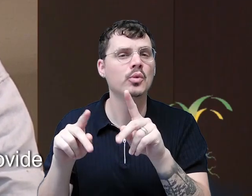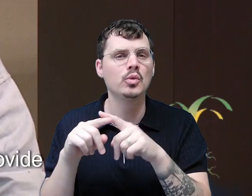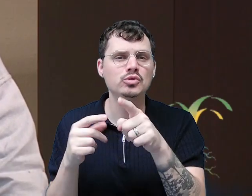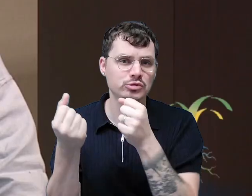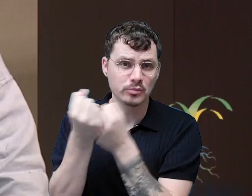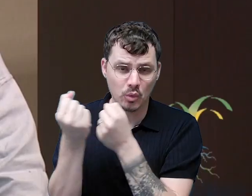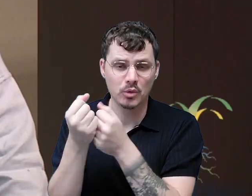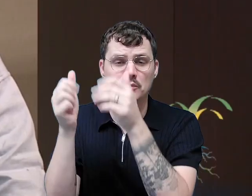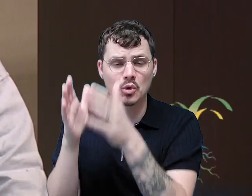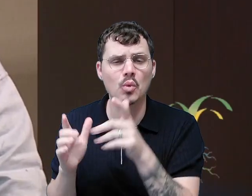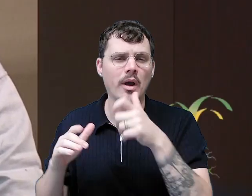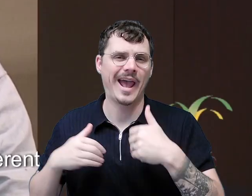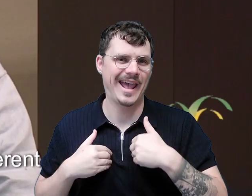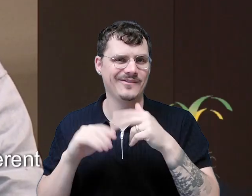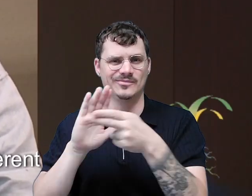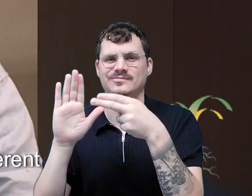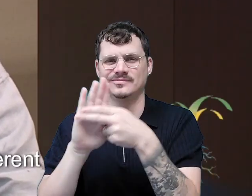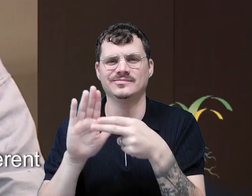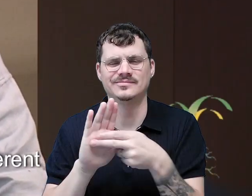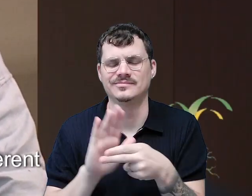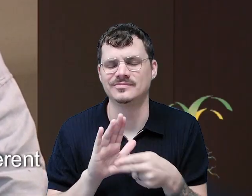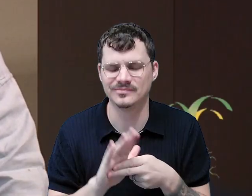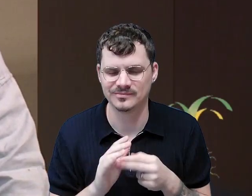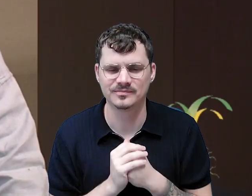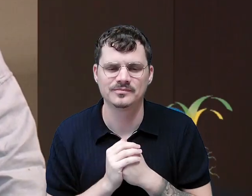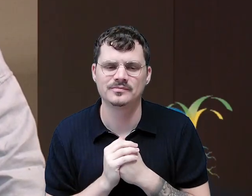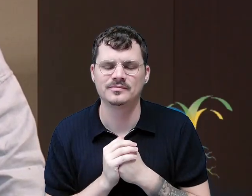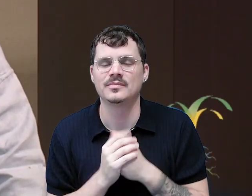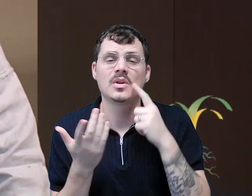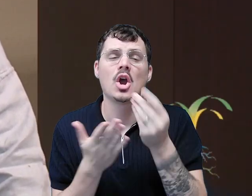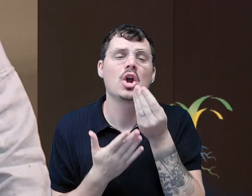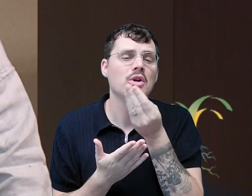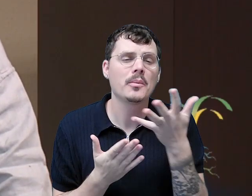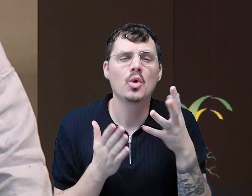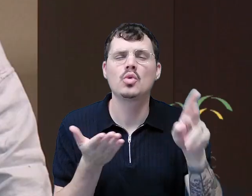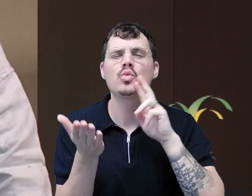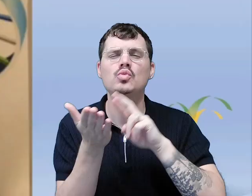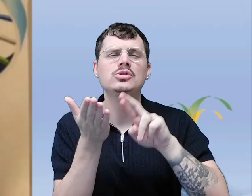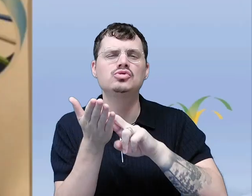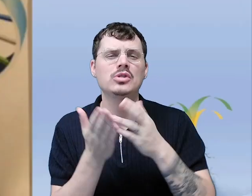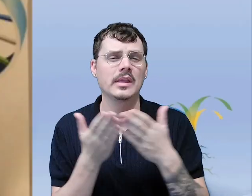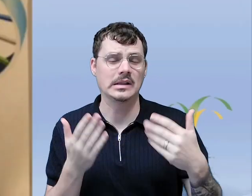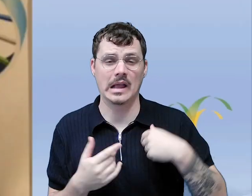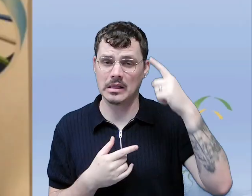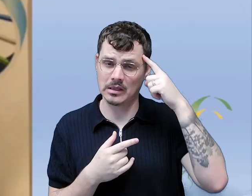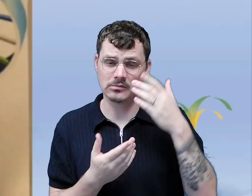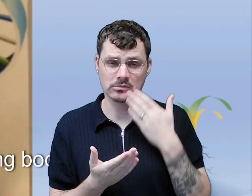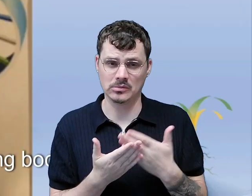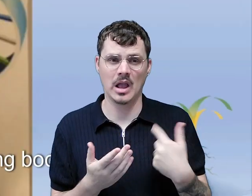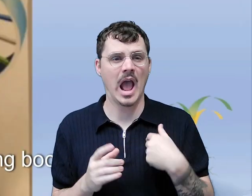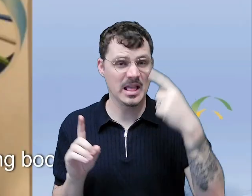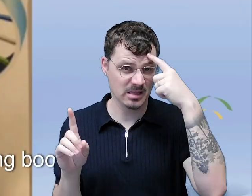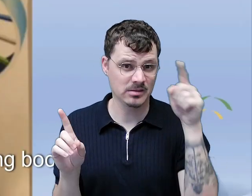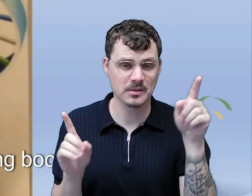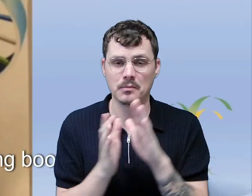to provide support to a person who's diagnosed with these different syndromes. A couple of research materials. I